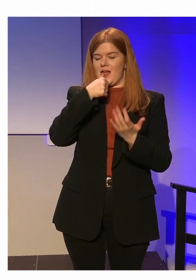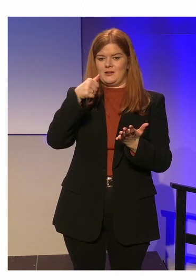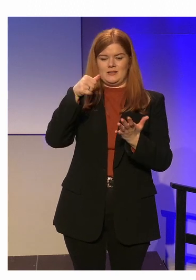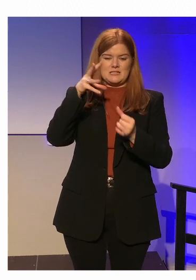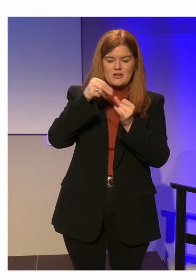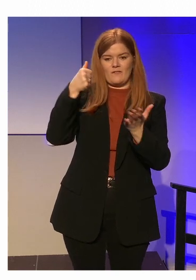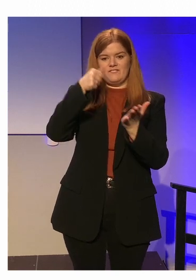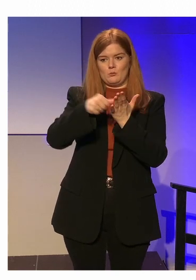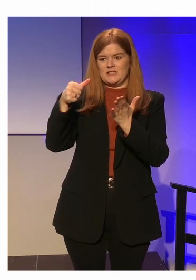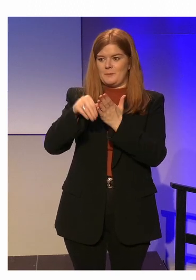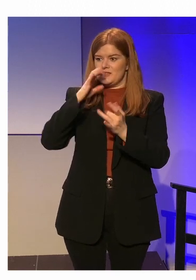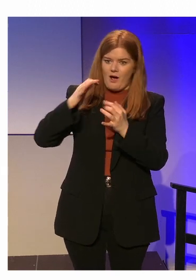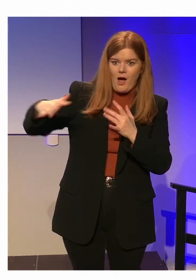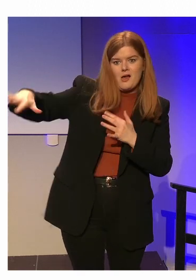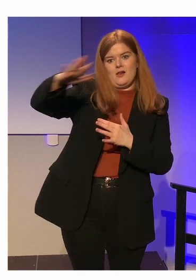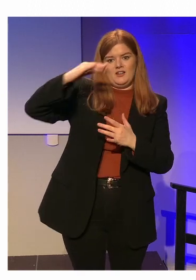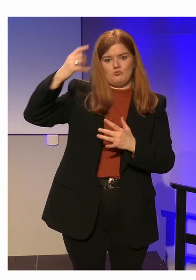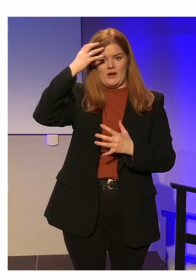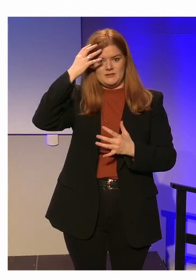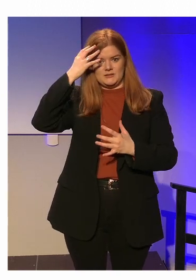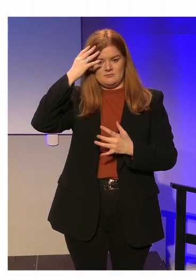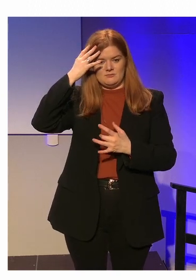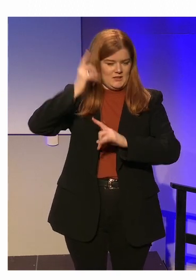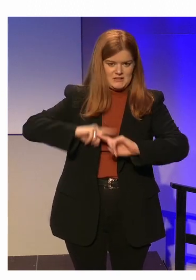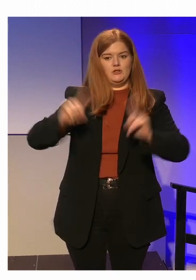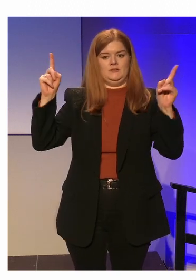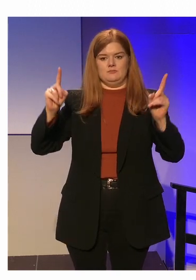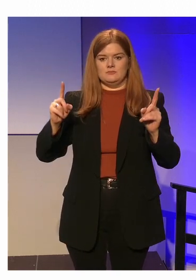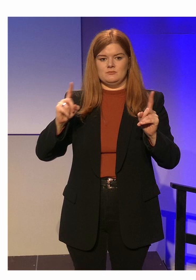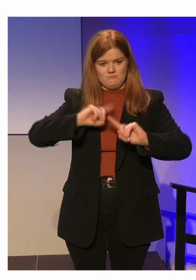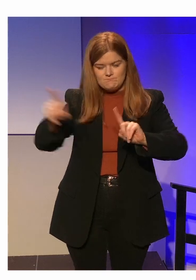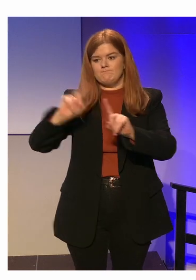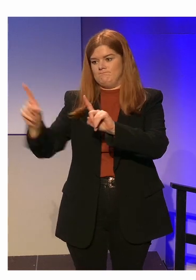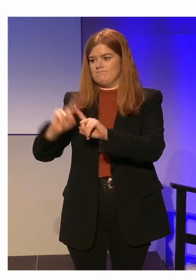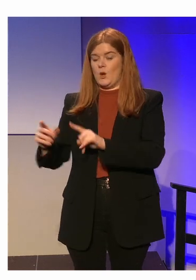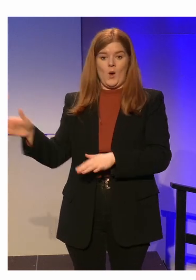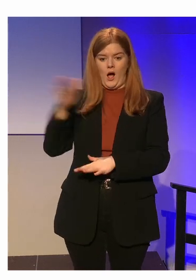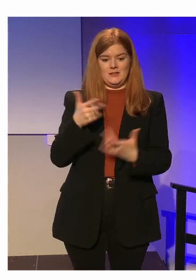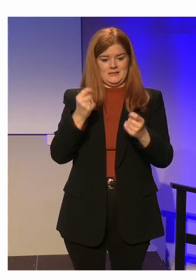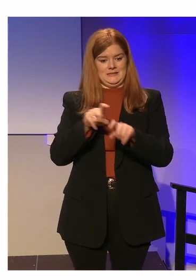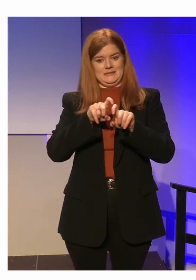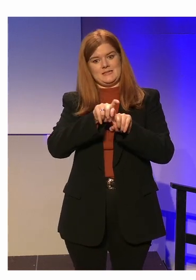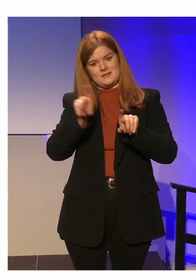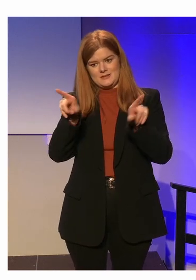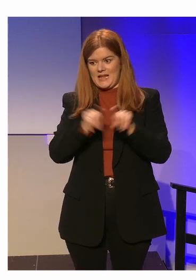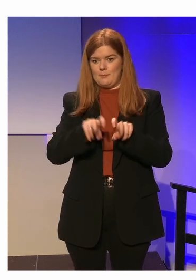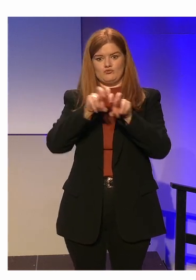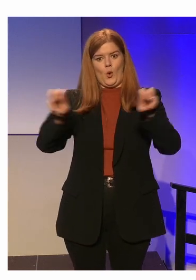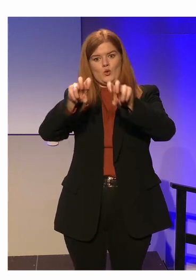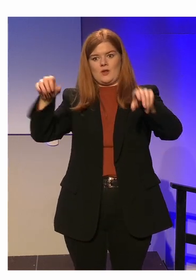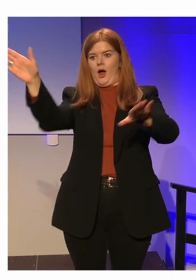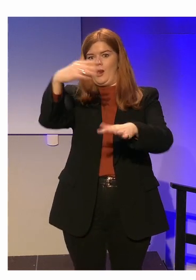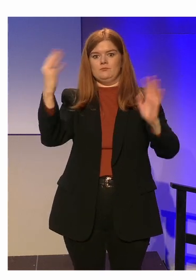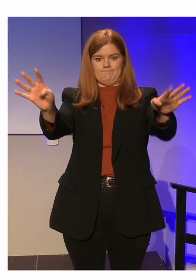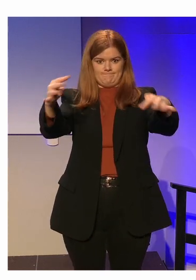fingerprints. No 2 brains in this room are alike. Even though we're all sitting at the same tables, you're all looking forward,